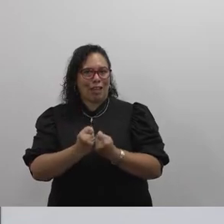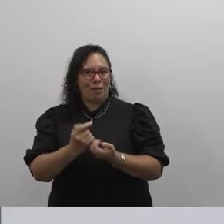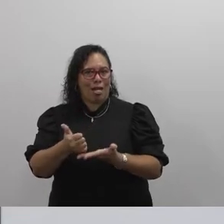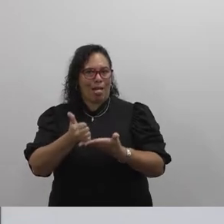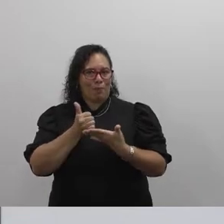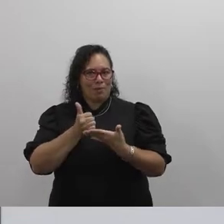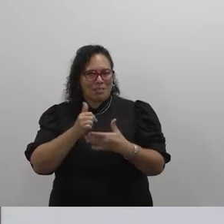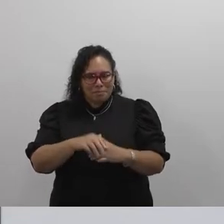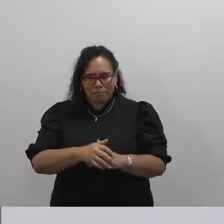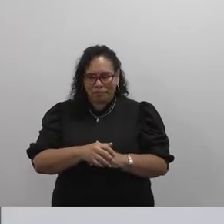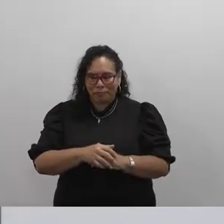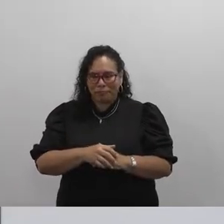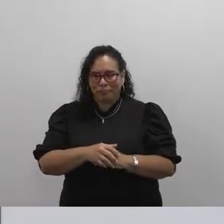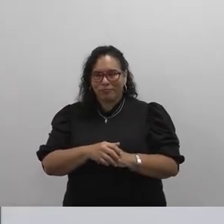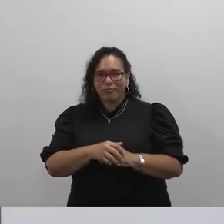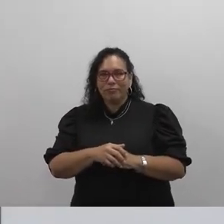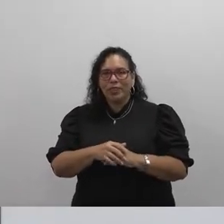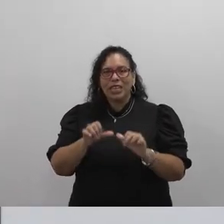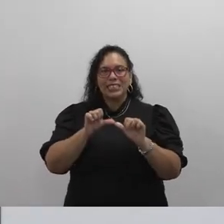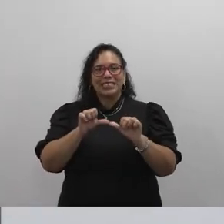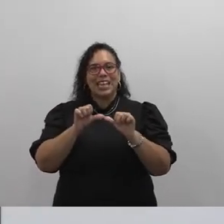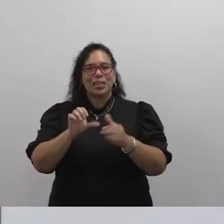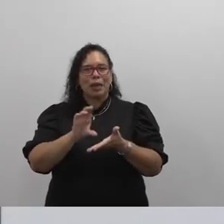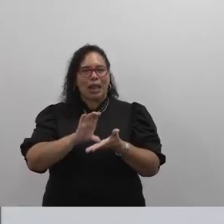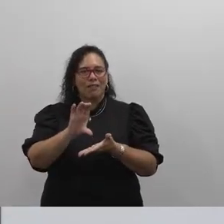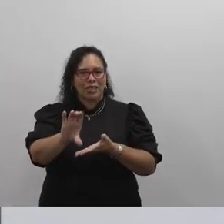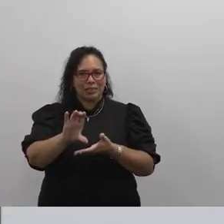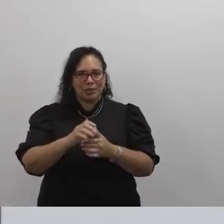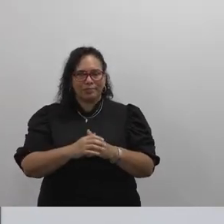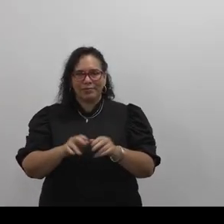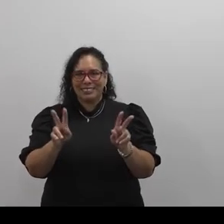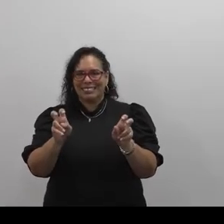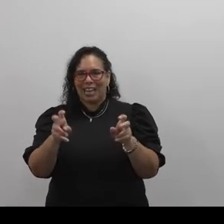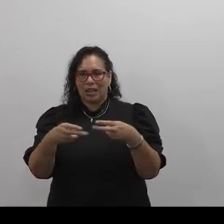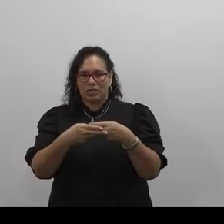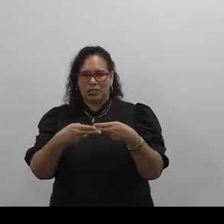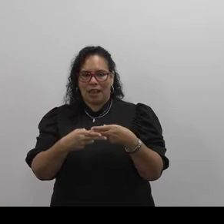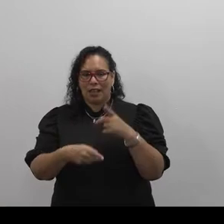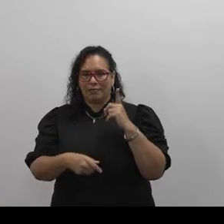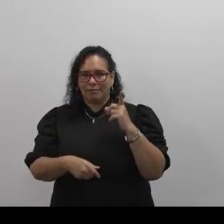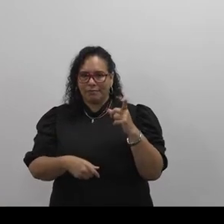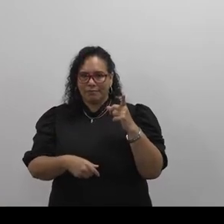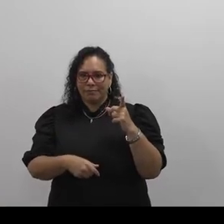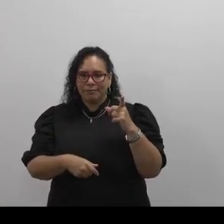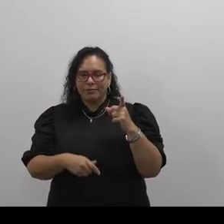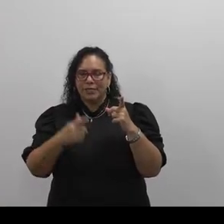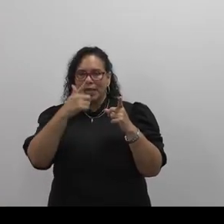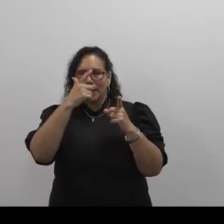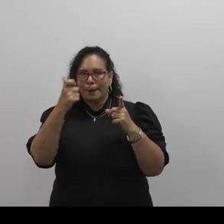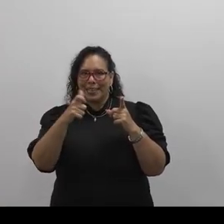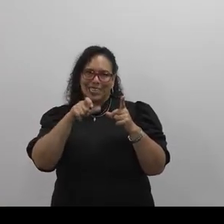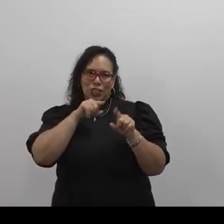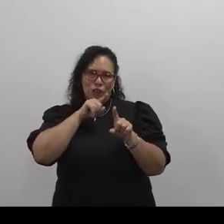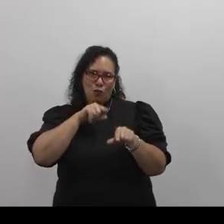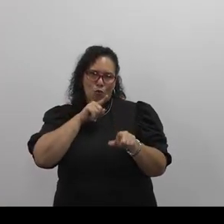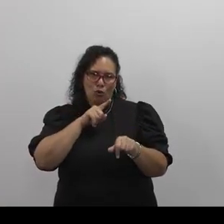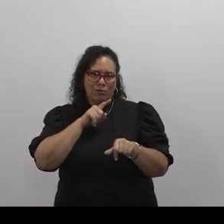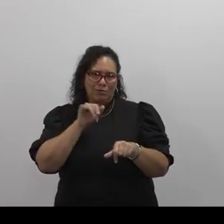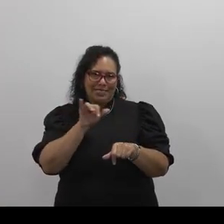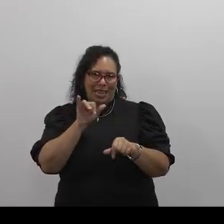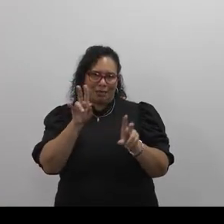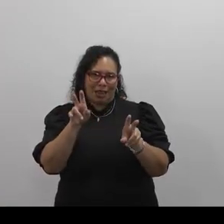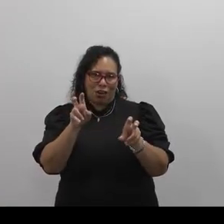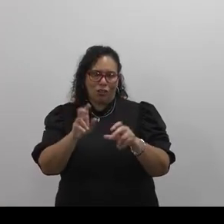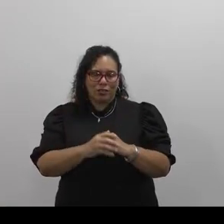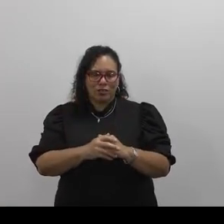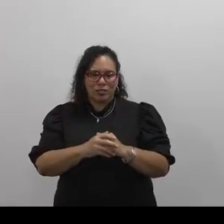So in terms of the sustainability investments, I titled the slide this way because the report is titled as such as well. So again,